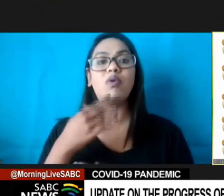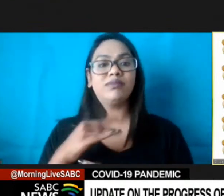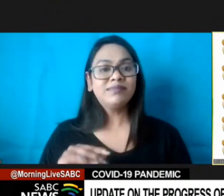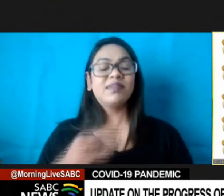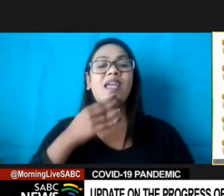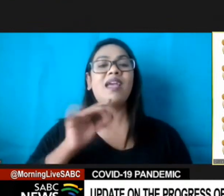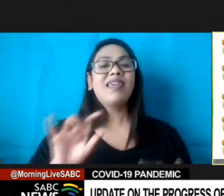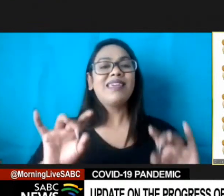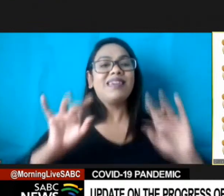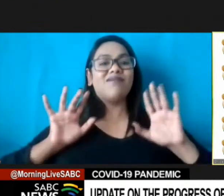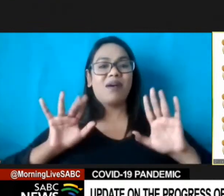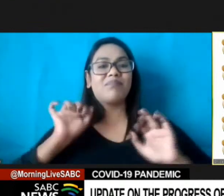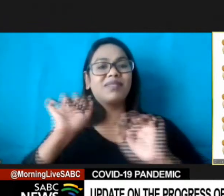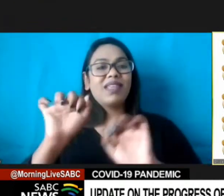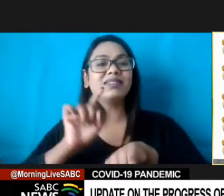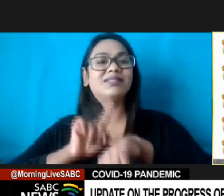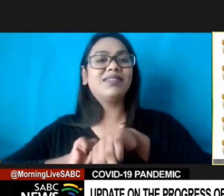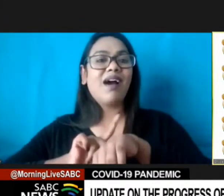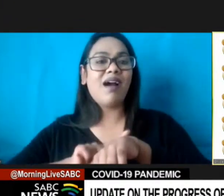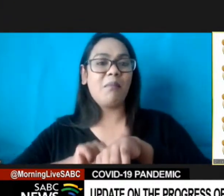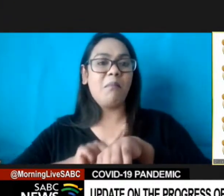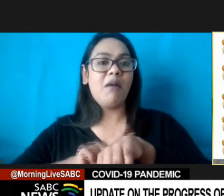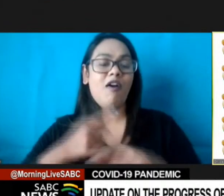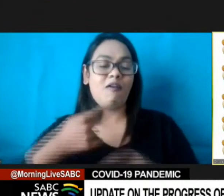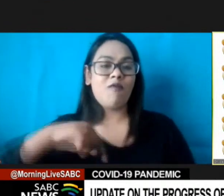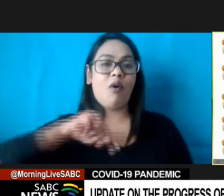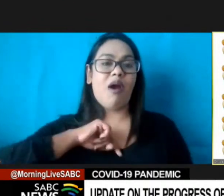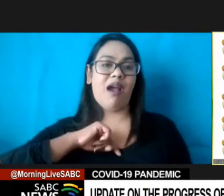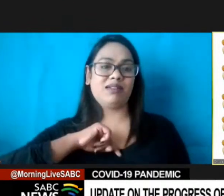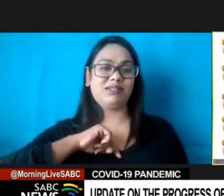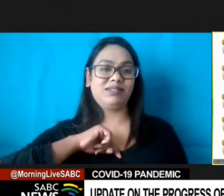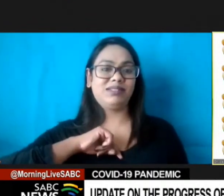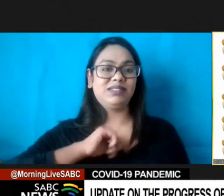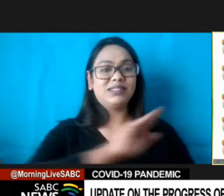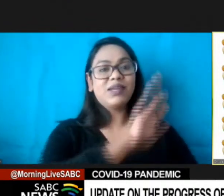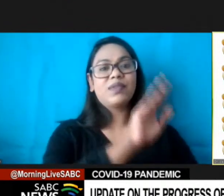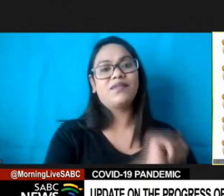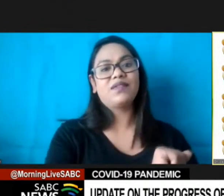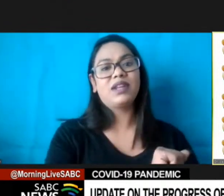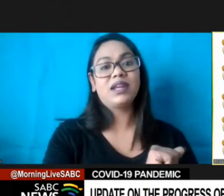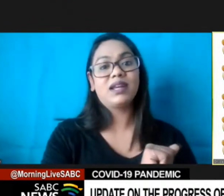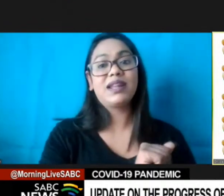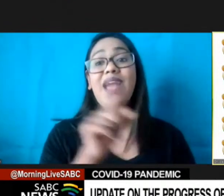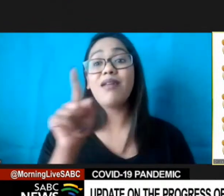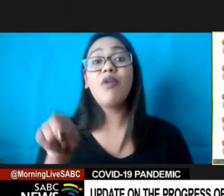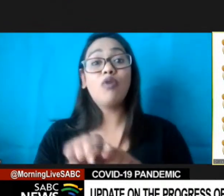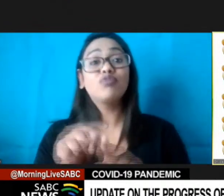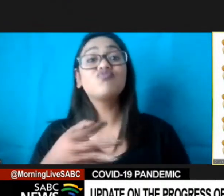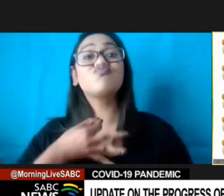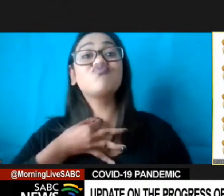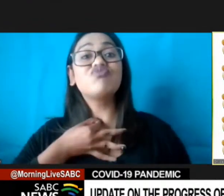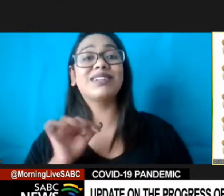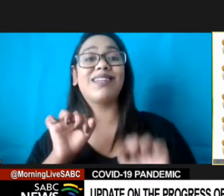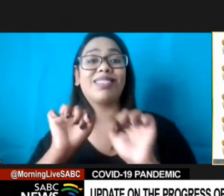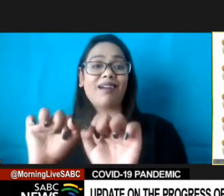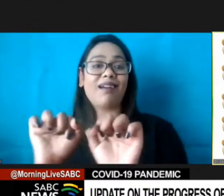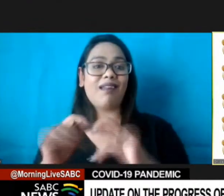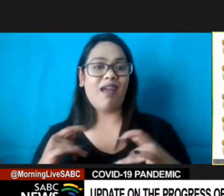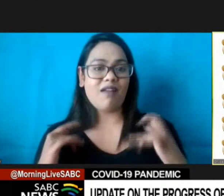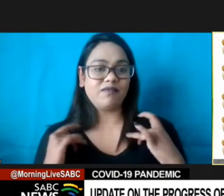families, and also risking their lives while caring for all of us. Let us honor and protect them